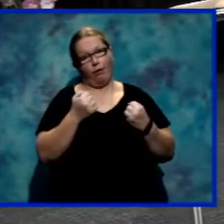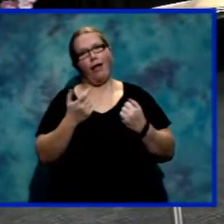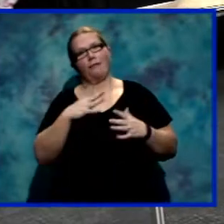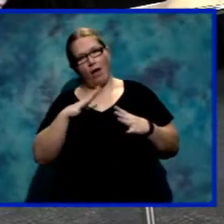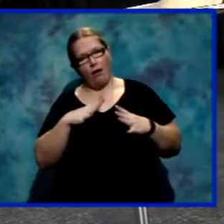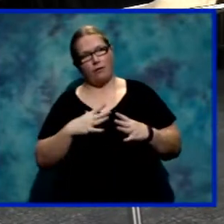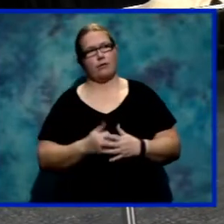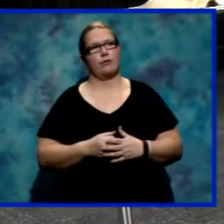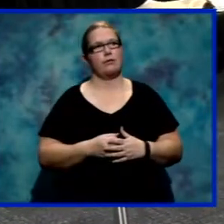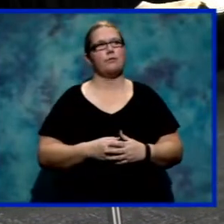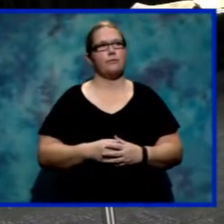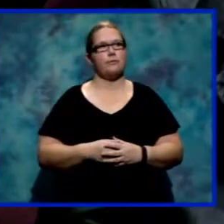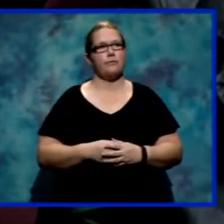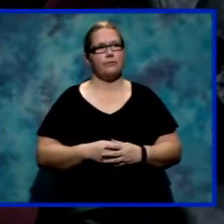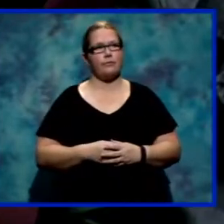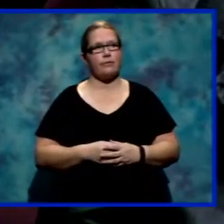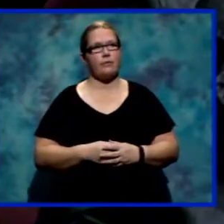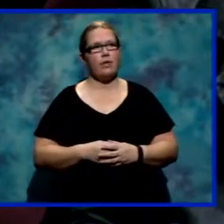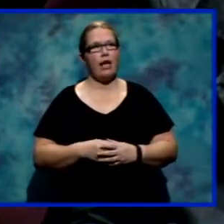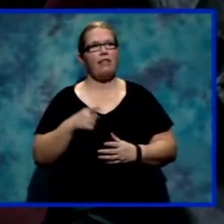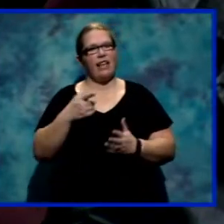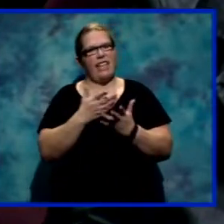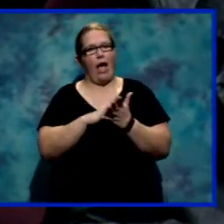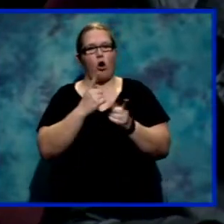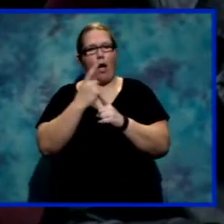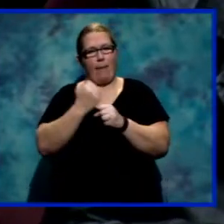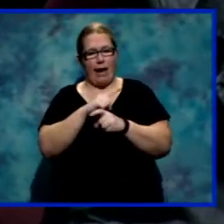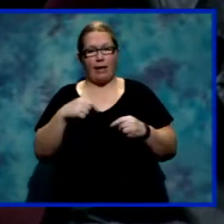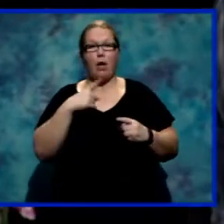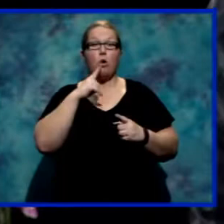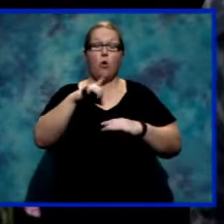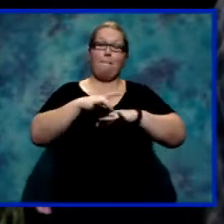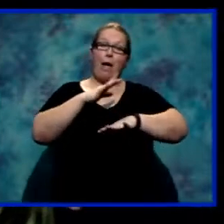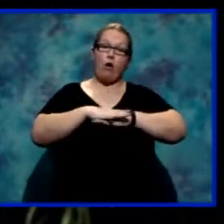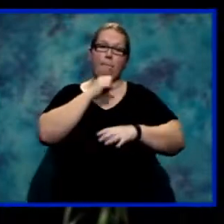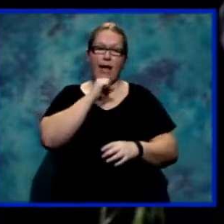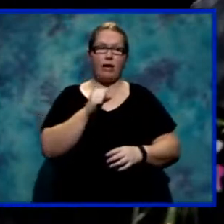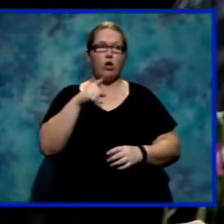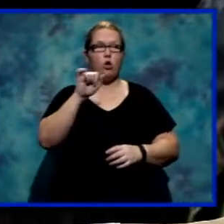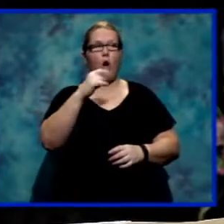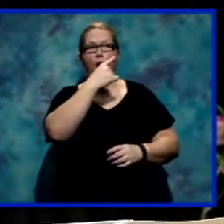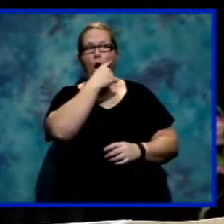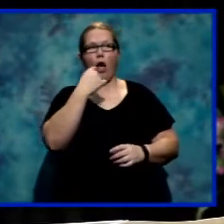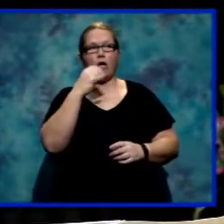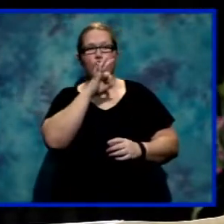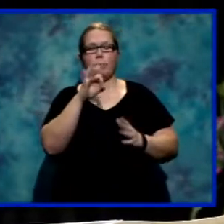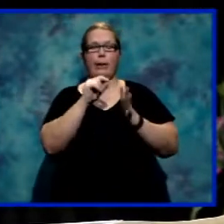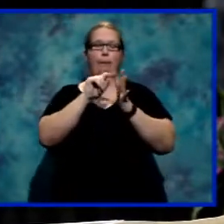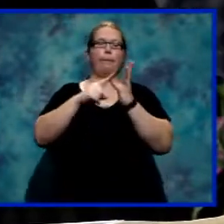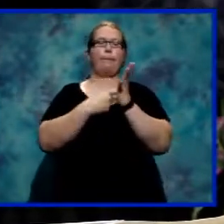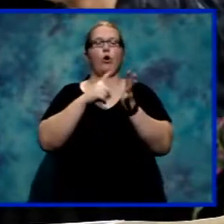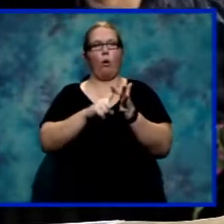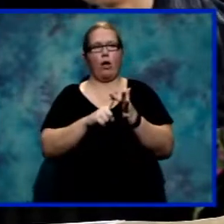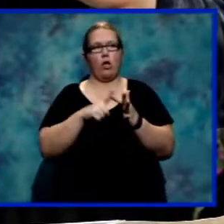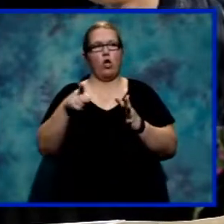As long as your mind's pure, fine. That's kind of how God designed you. But when you're married, man, the Bible says your eyes should be what? Pure. They